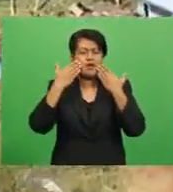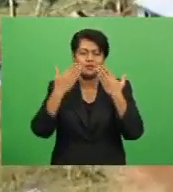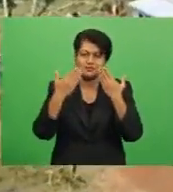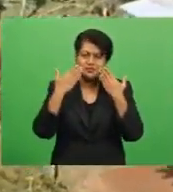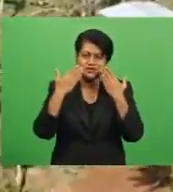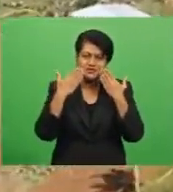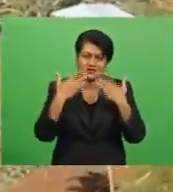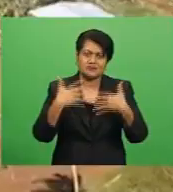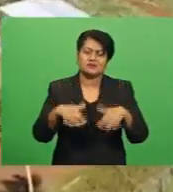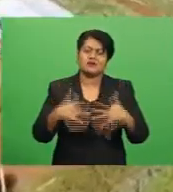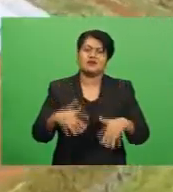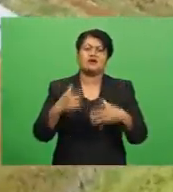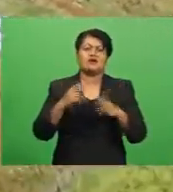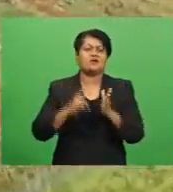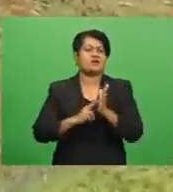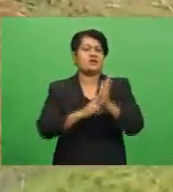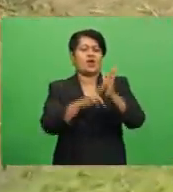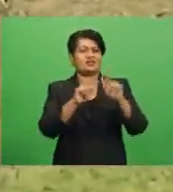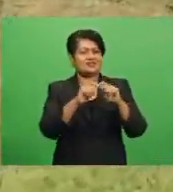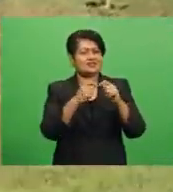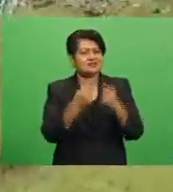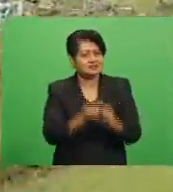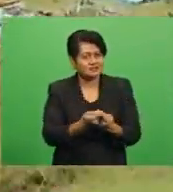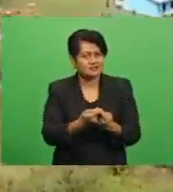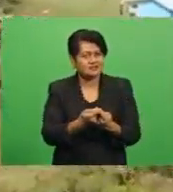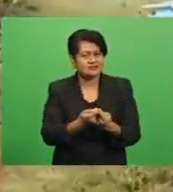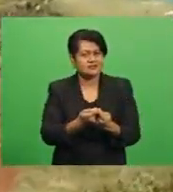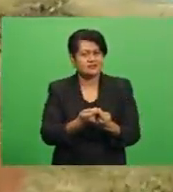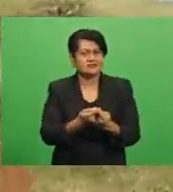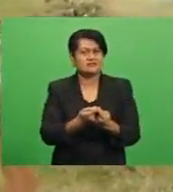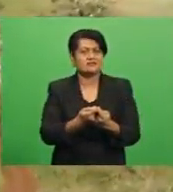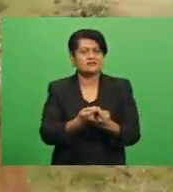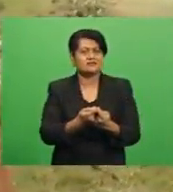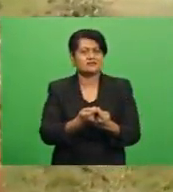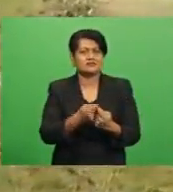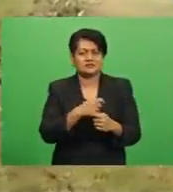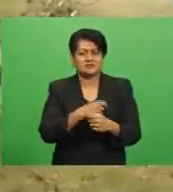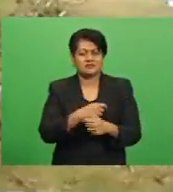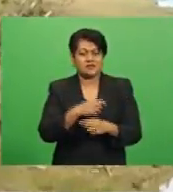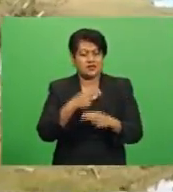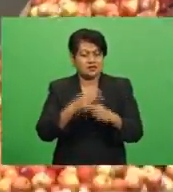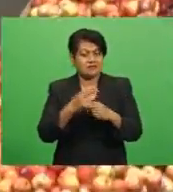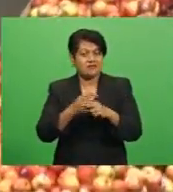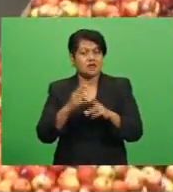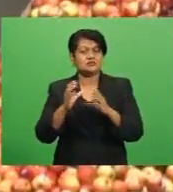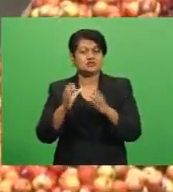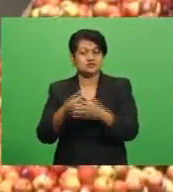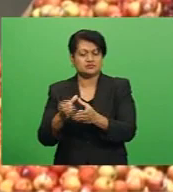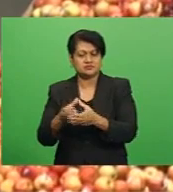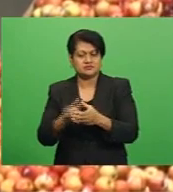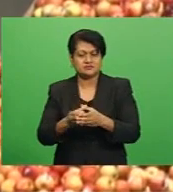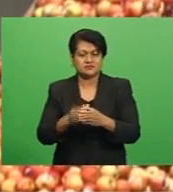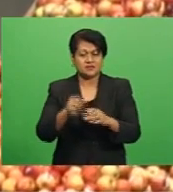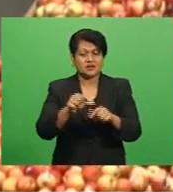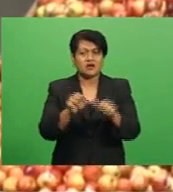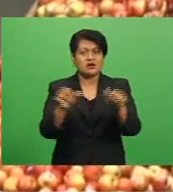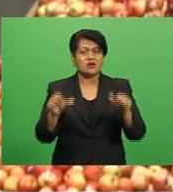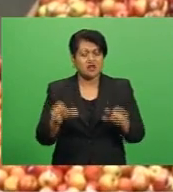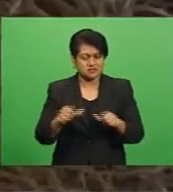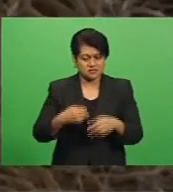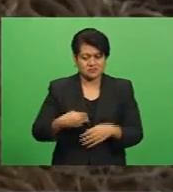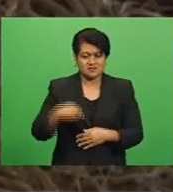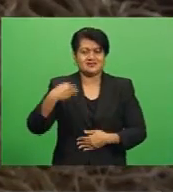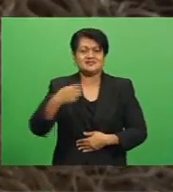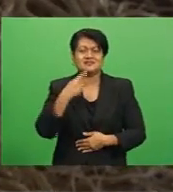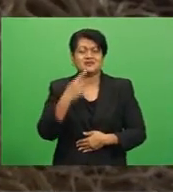the efforts of our northern team because they are very concerned about the farming groups right now. The Agriculture Ministry says many